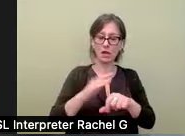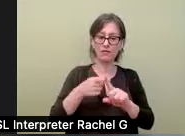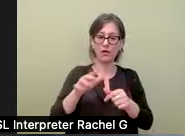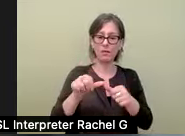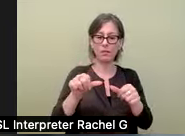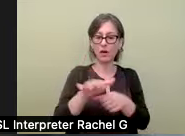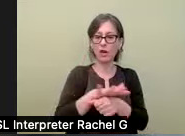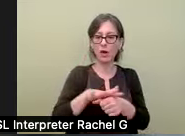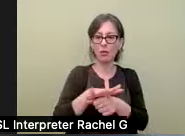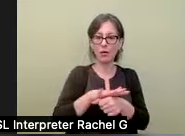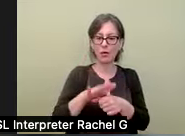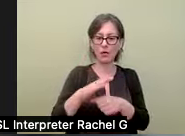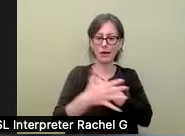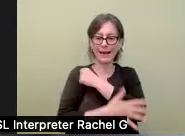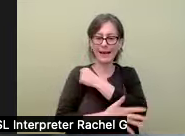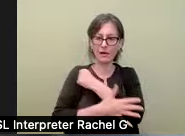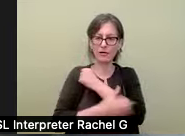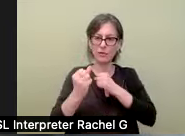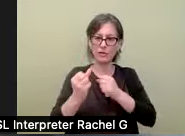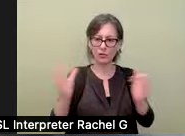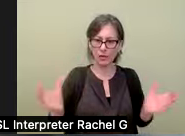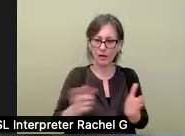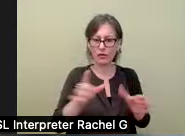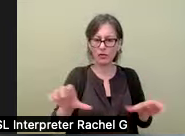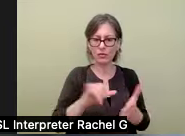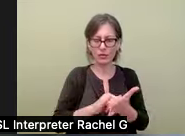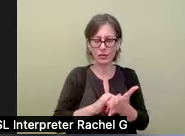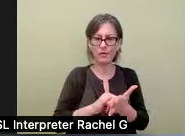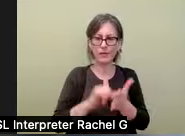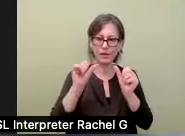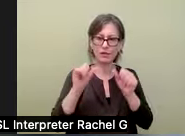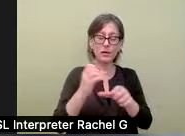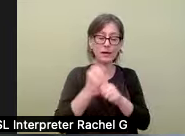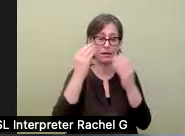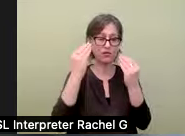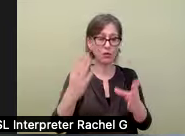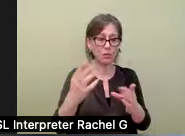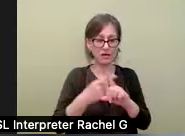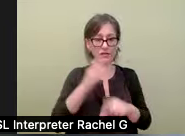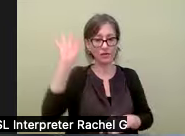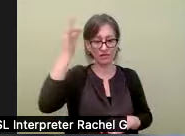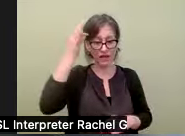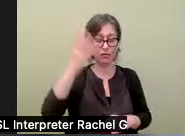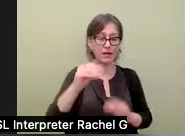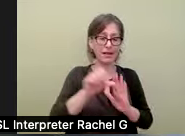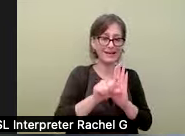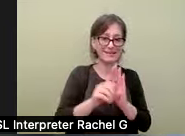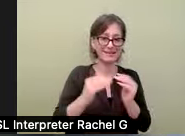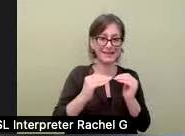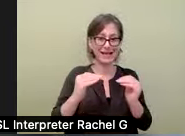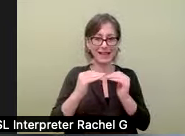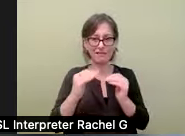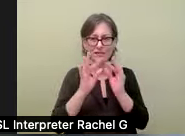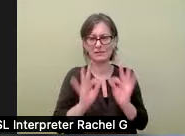counties. And we highly encourage you to do this. So you can get information at the federal level, you can get information at the state level, but it's